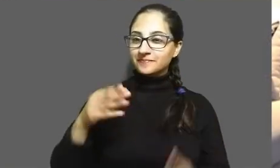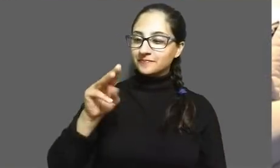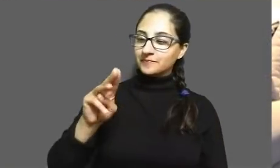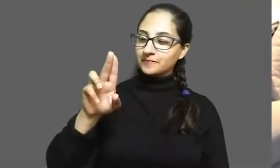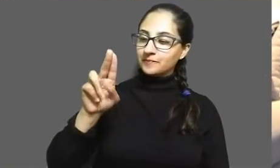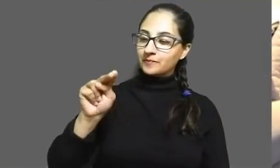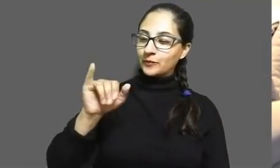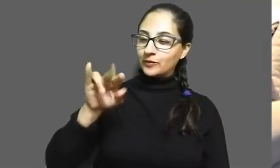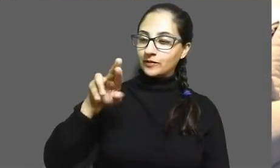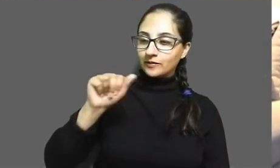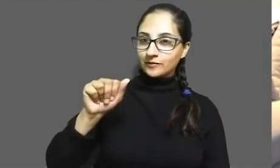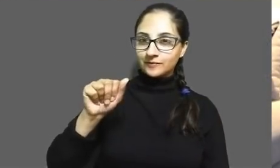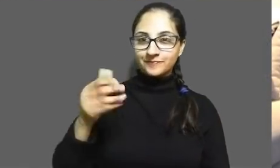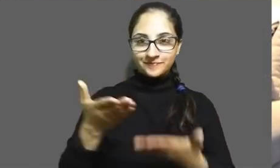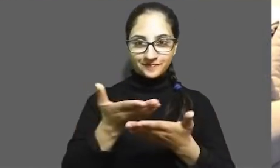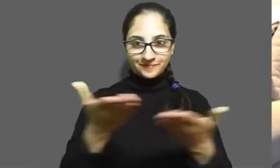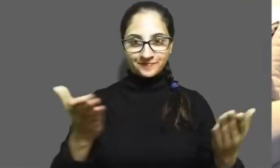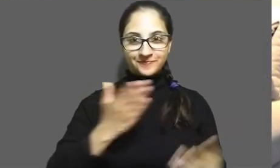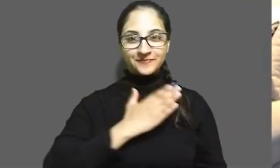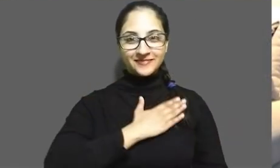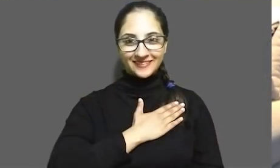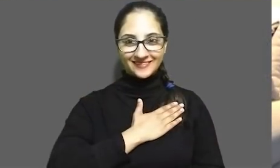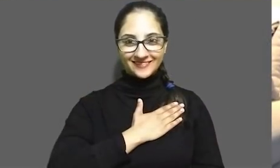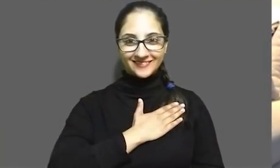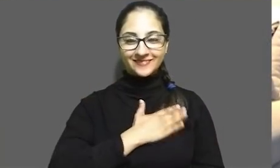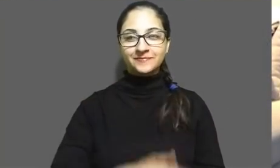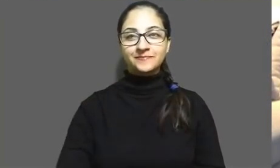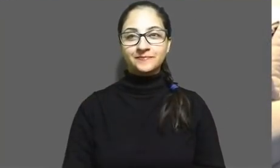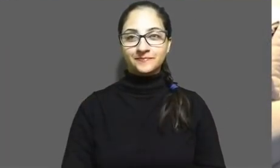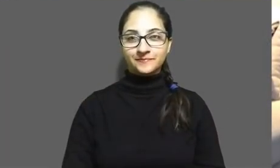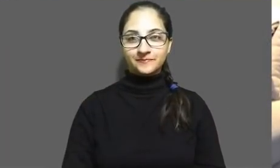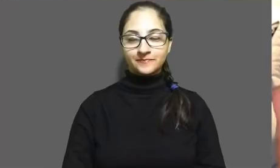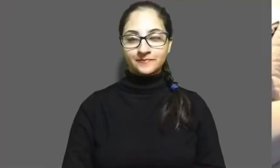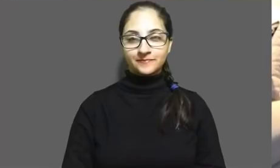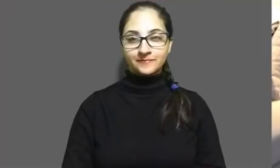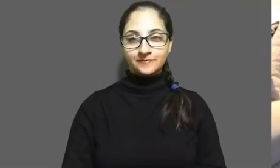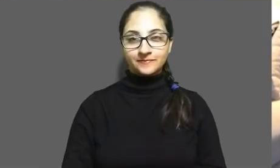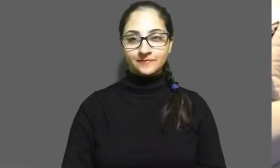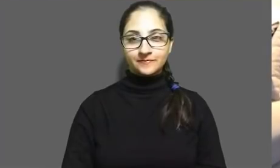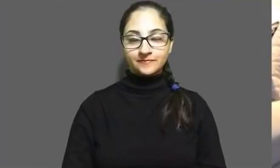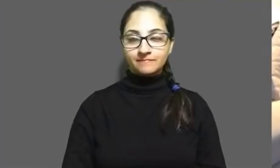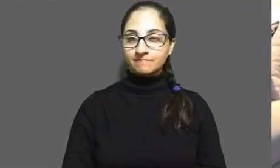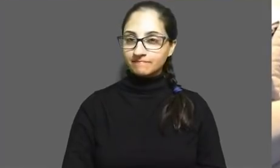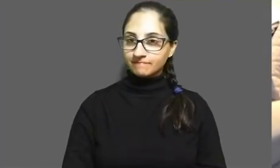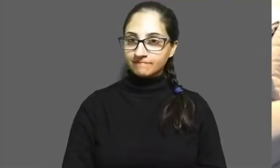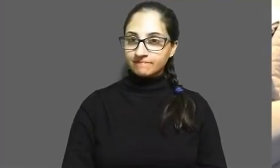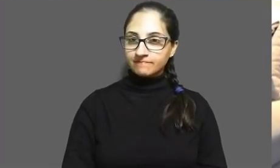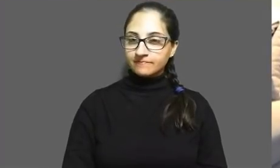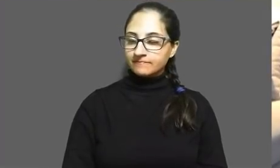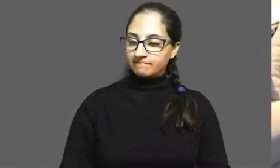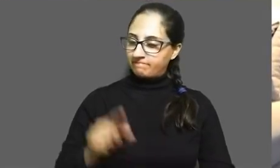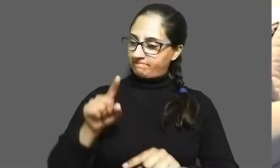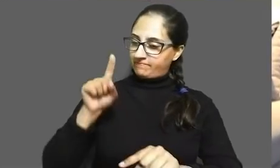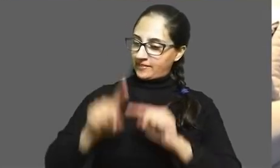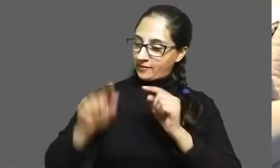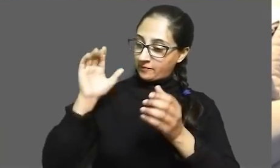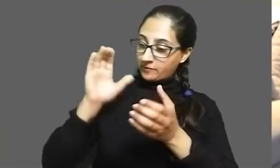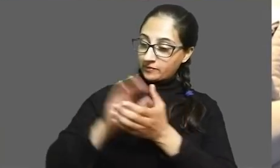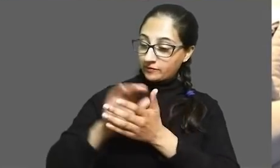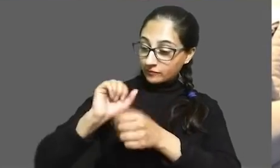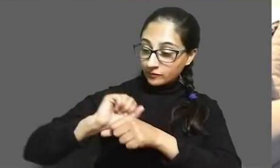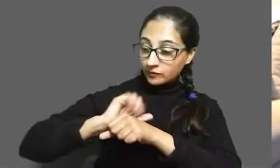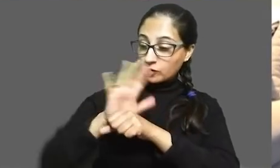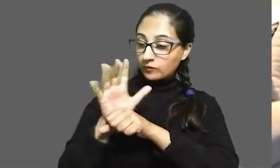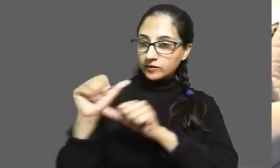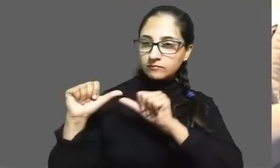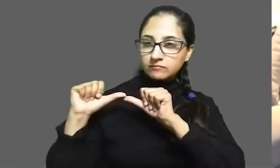Thank you, Munira. Ya Ali Madad. It's almost unbelievable that we are now in the second